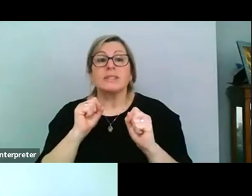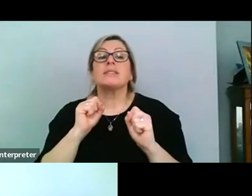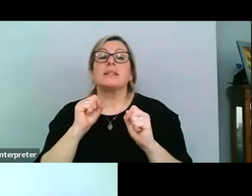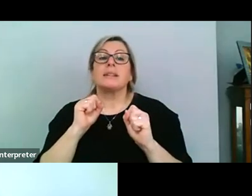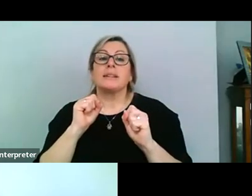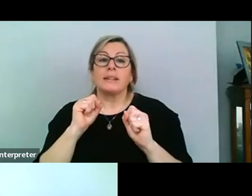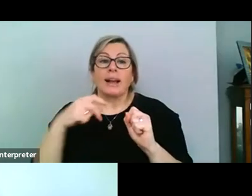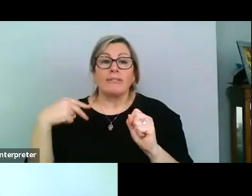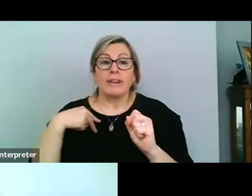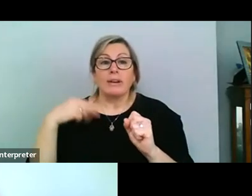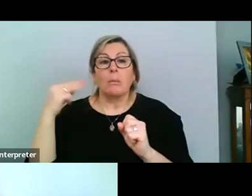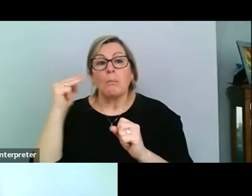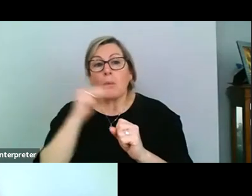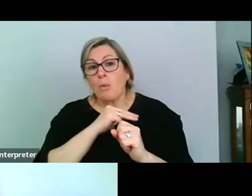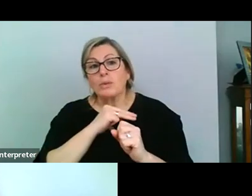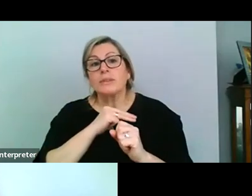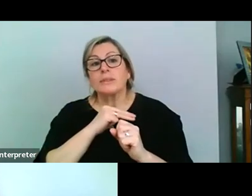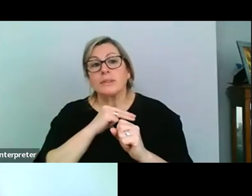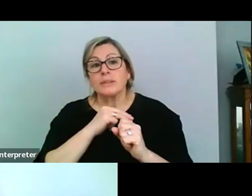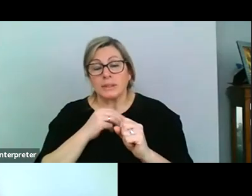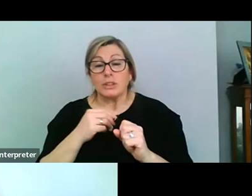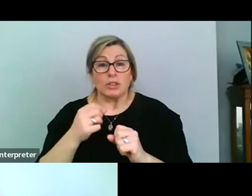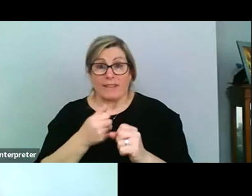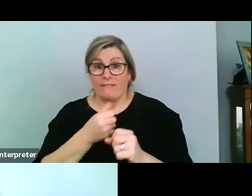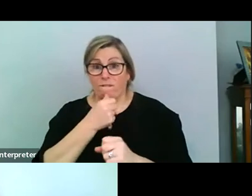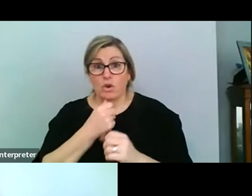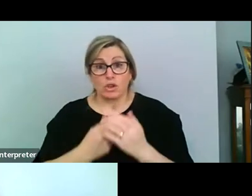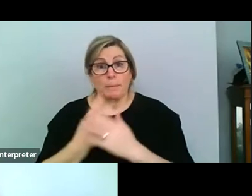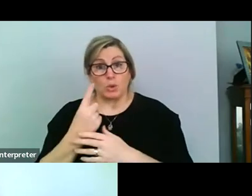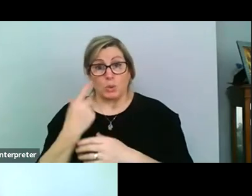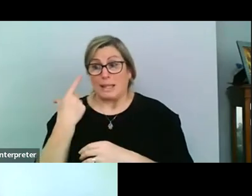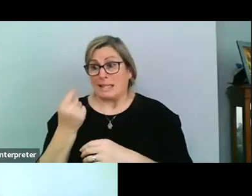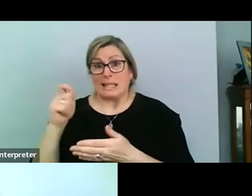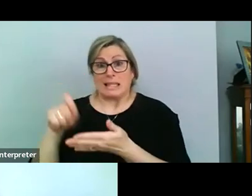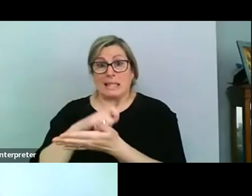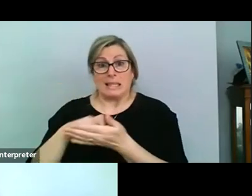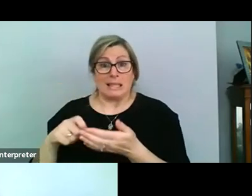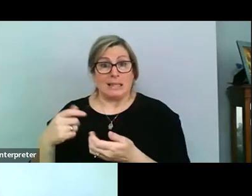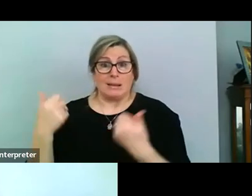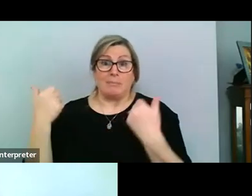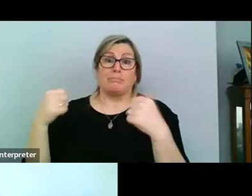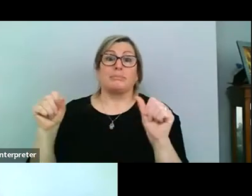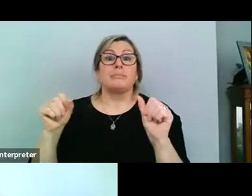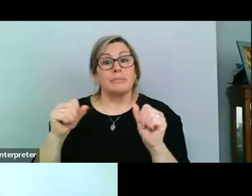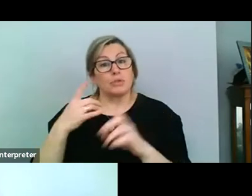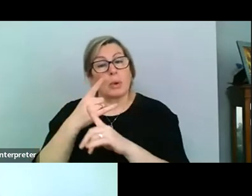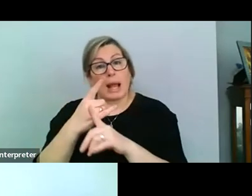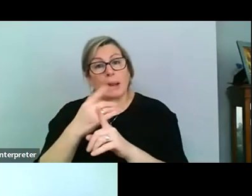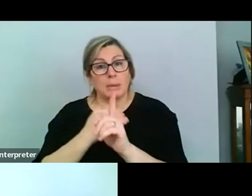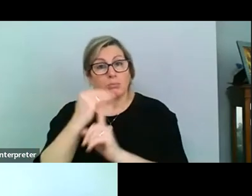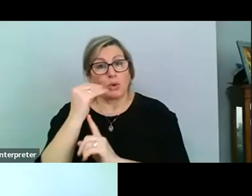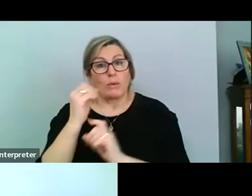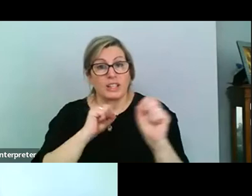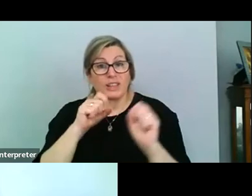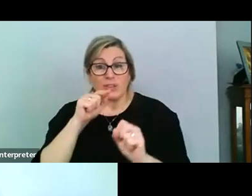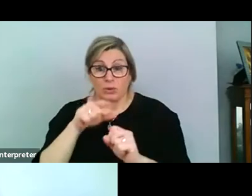really important, you know, it is the first opportunity since repeal to help improve the services. So this review is the